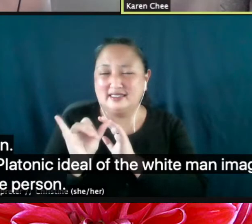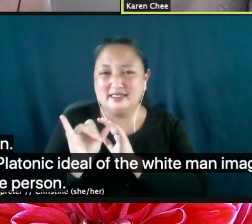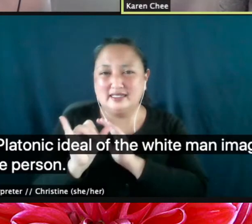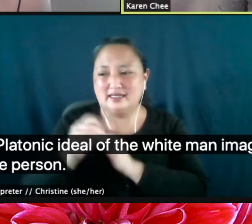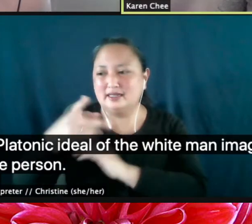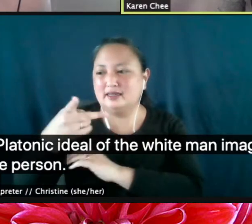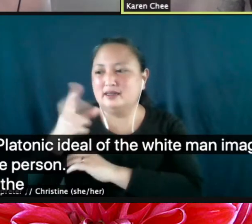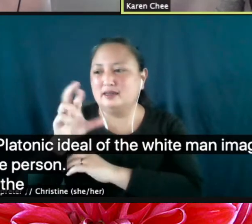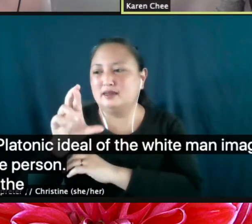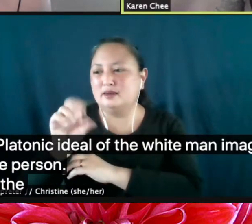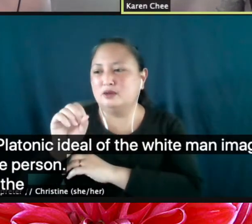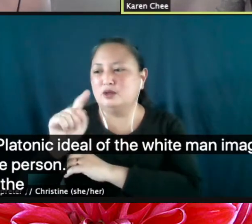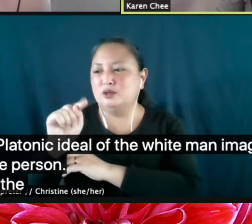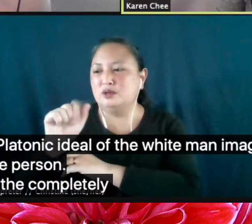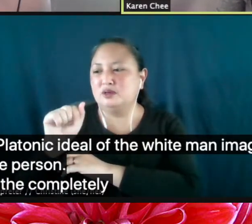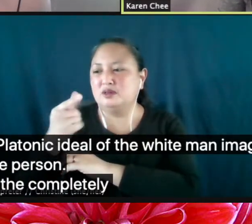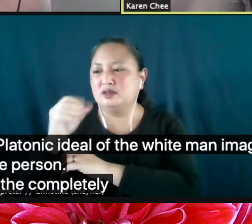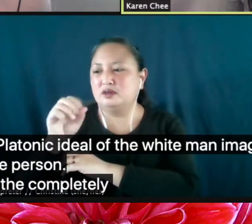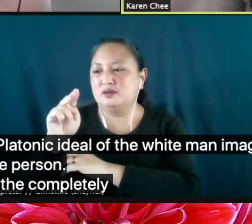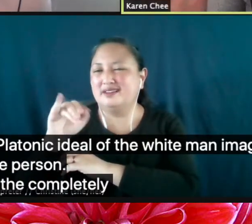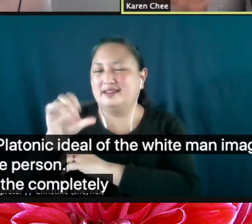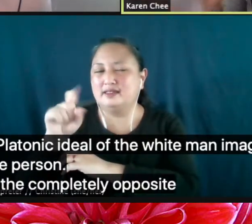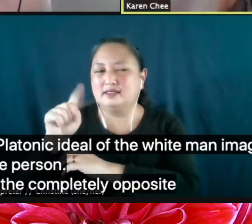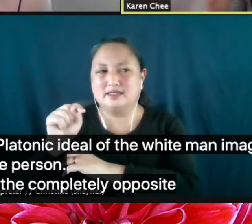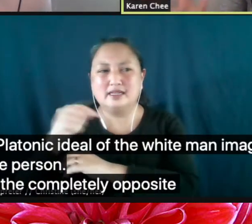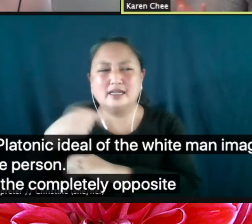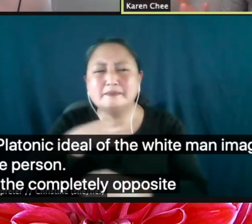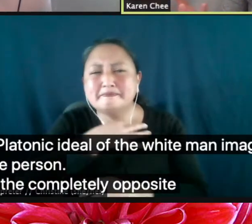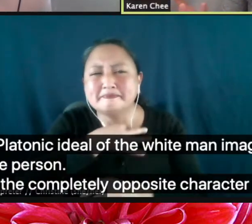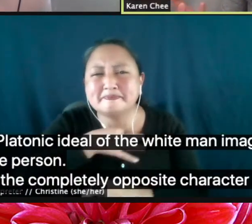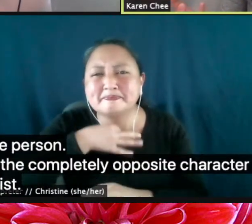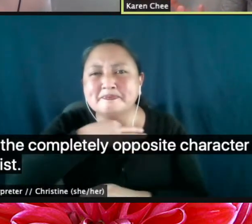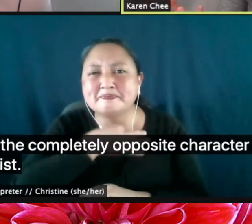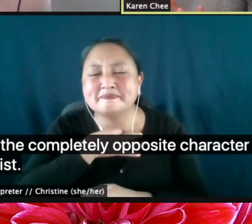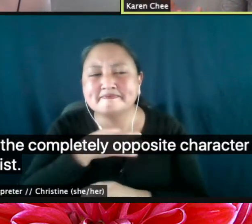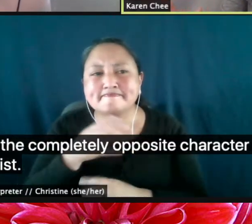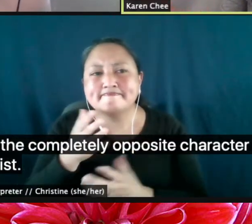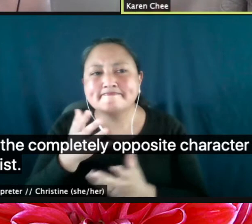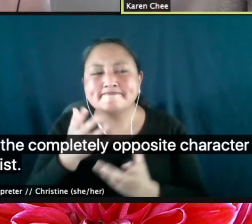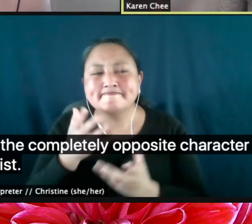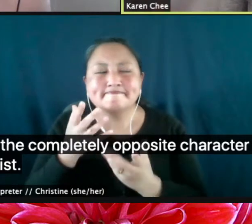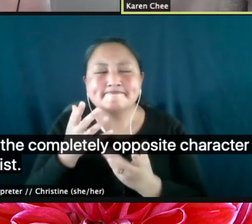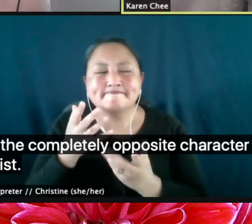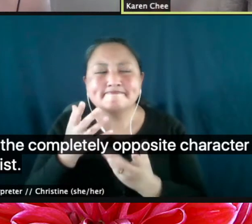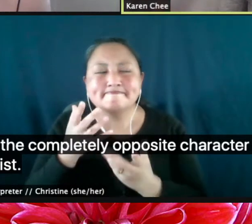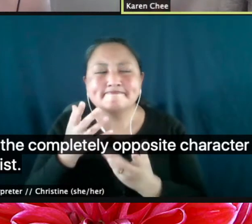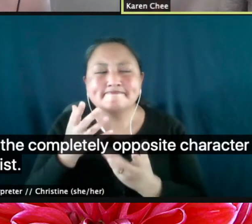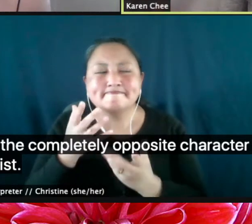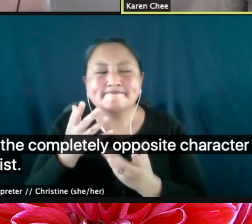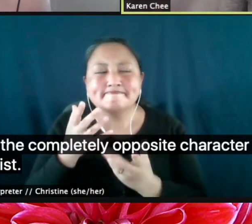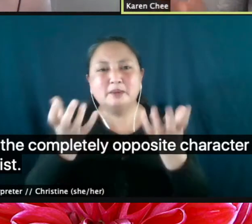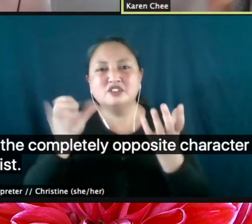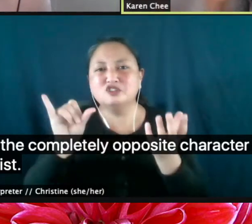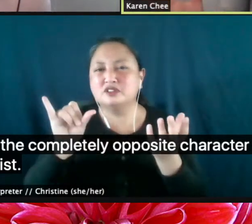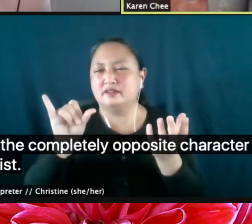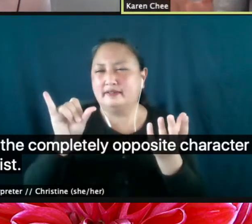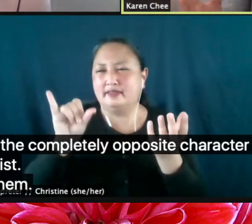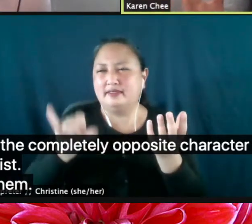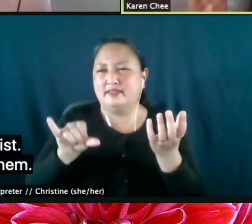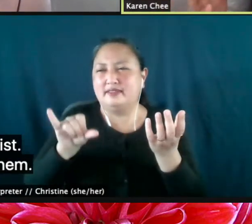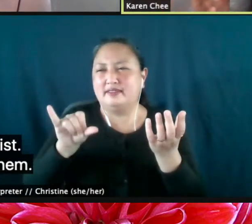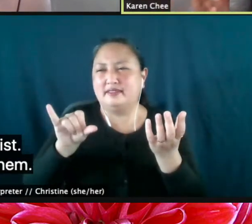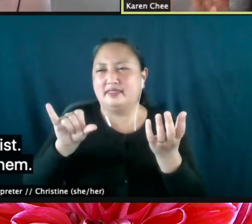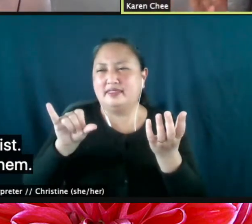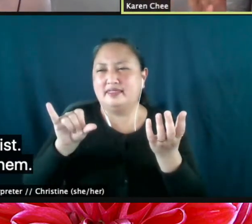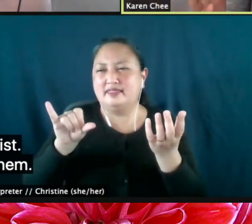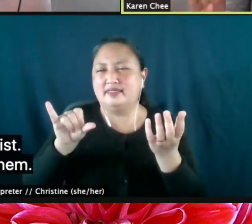protagonists, both of them. Um, and I was wondering, like, how much of that how much of what